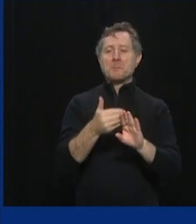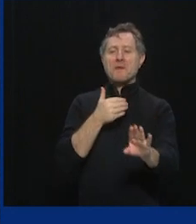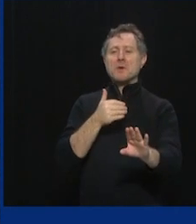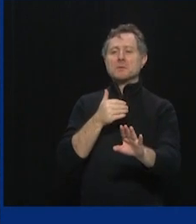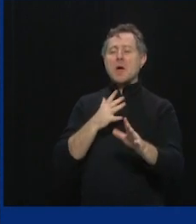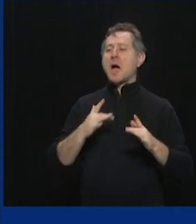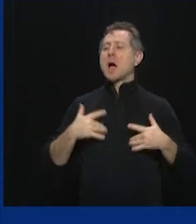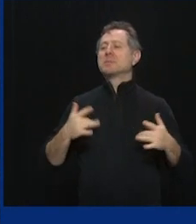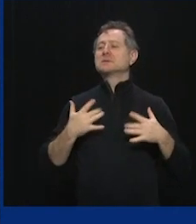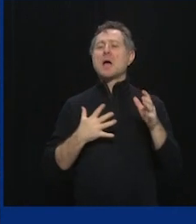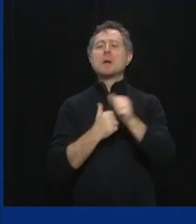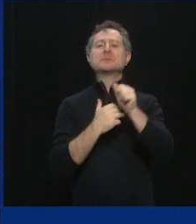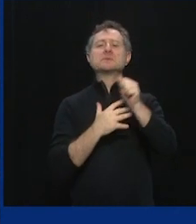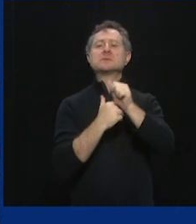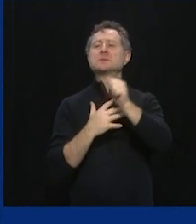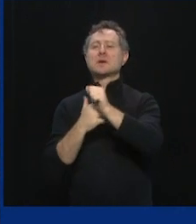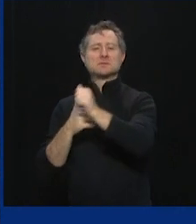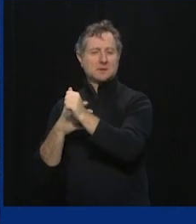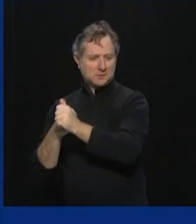pandemic.